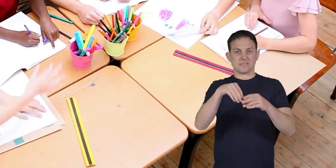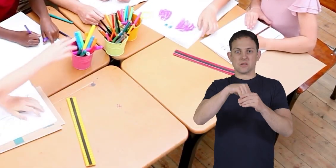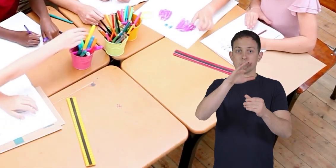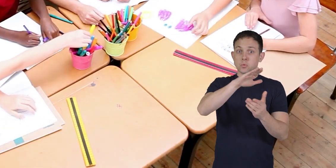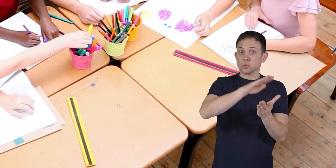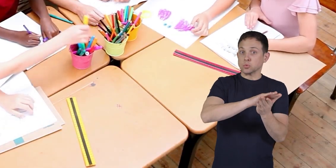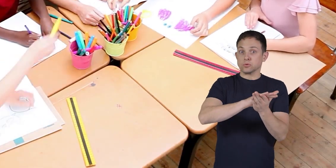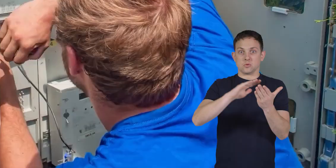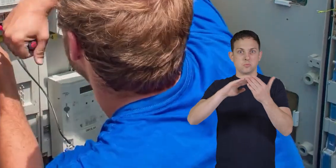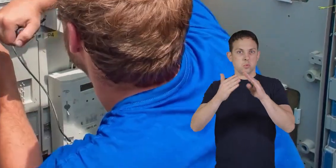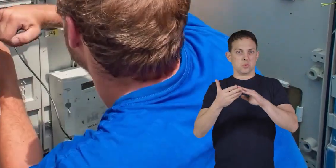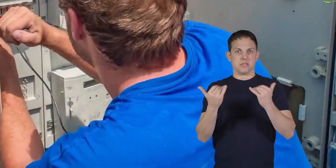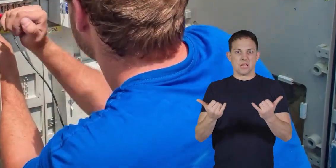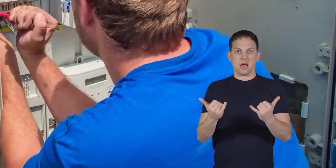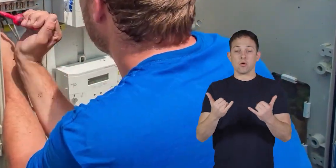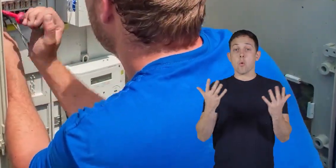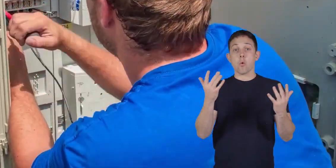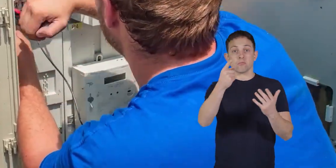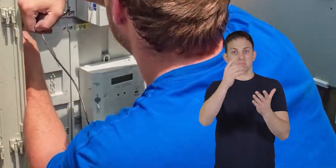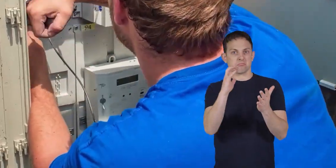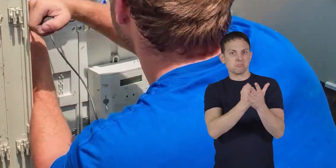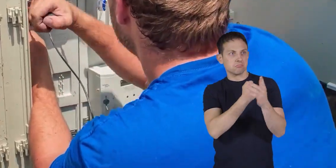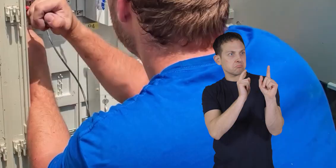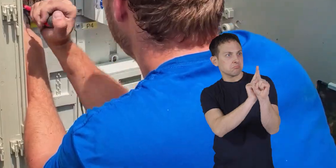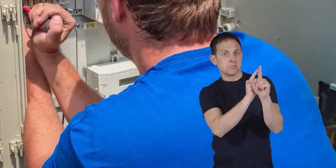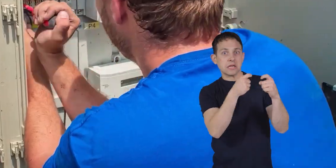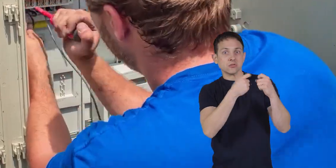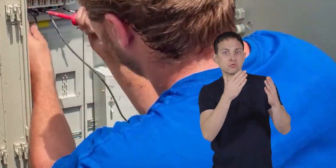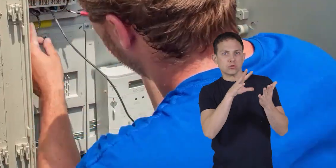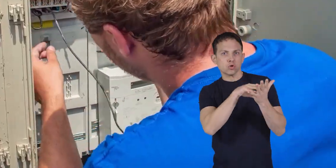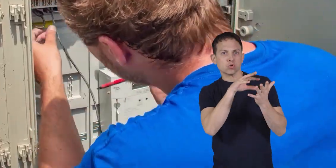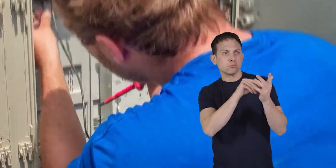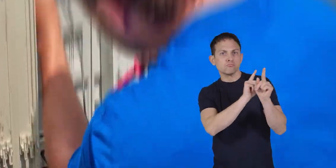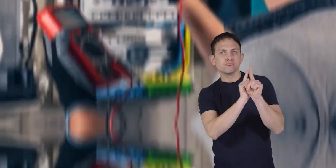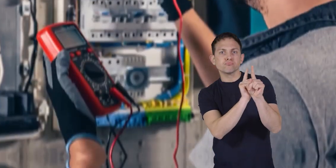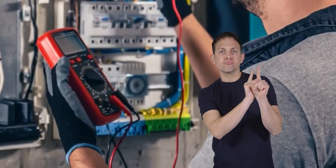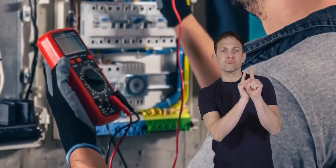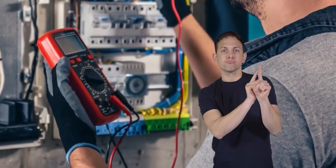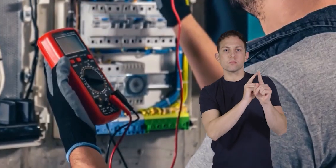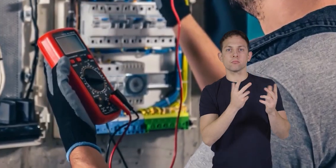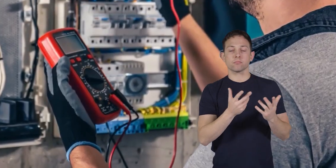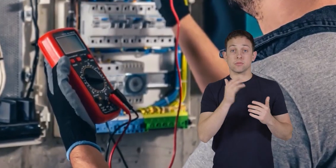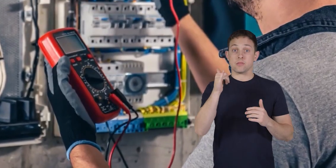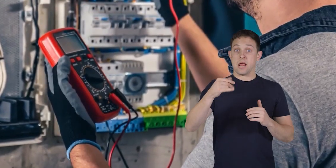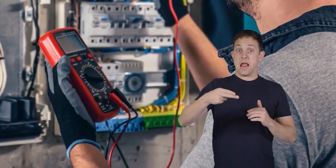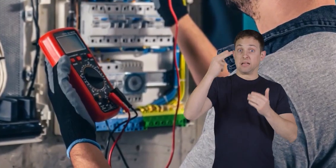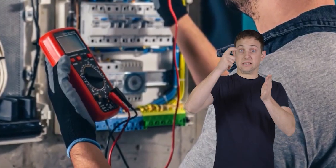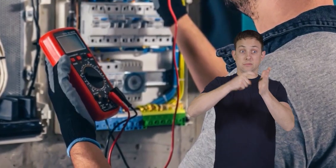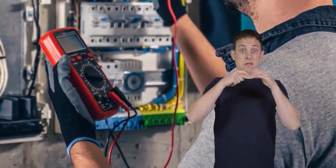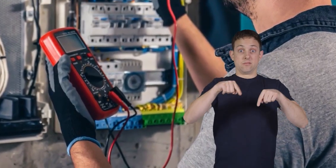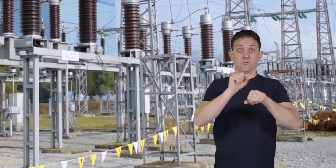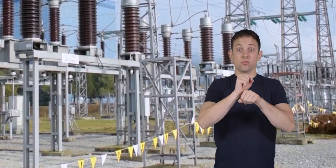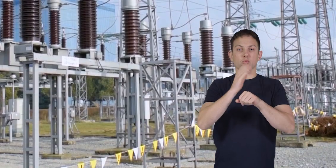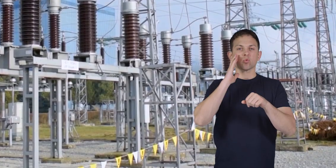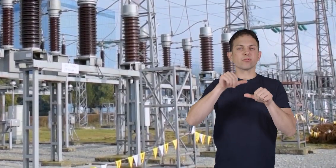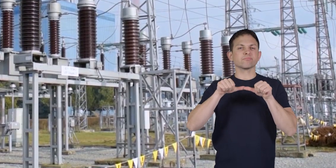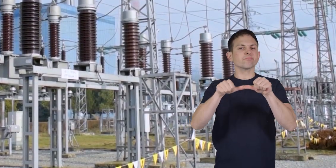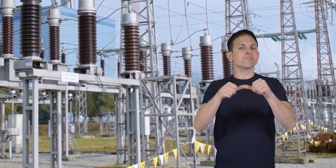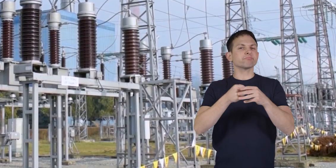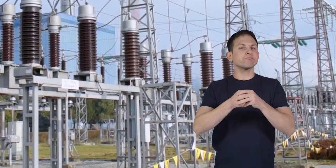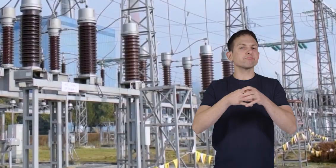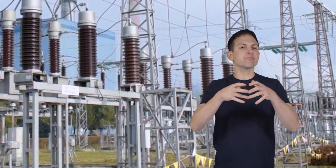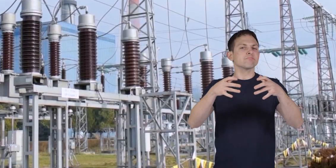school and community now, or job shadow an electrician in your area. This high-demand profession will